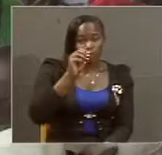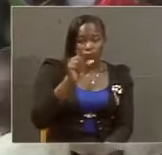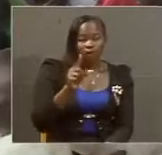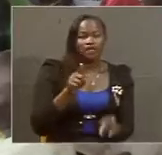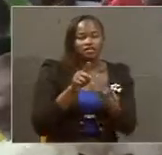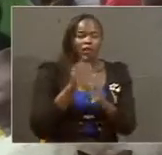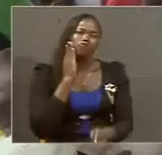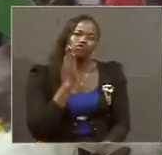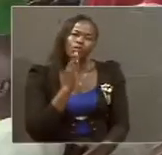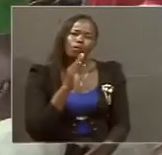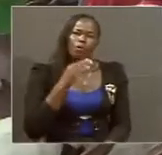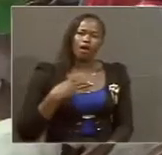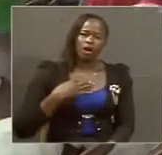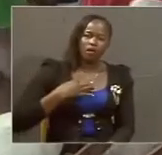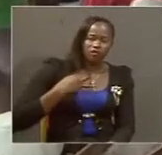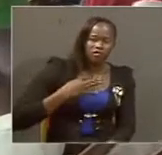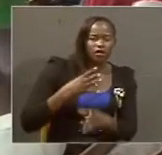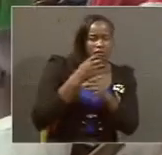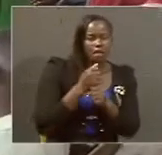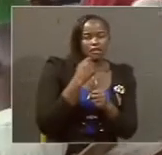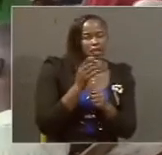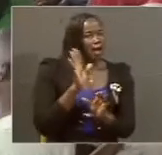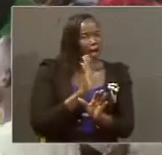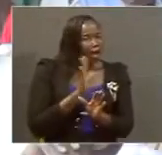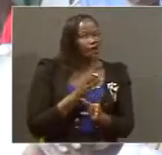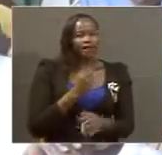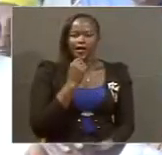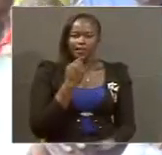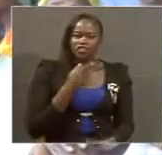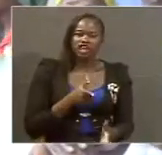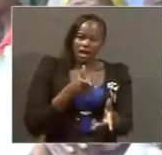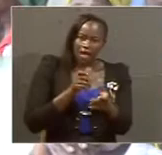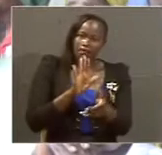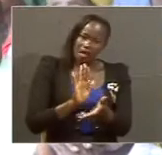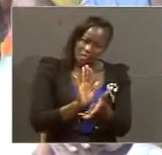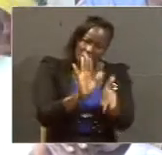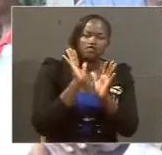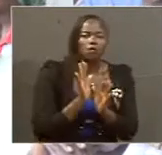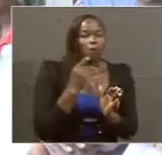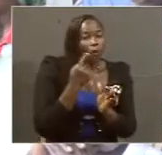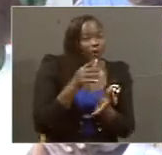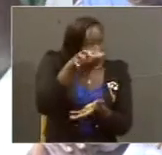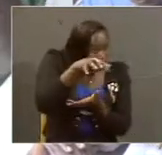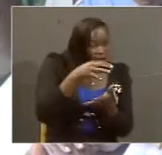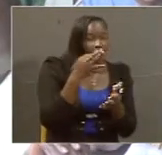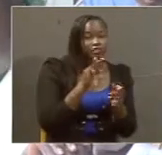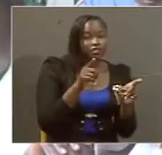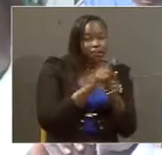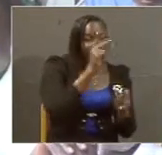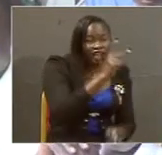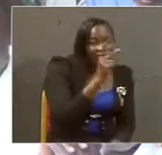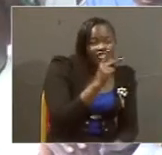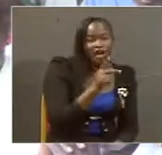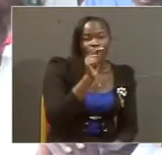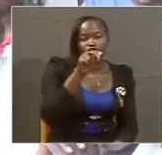NGOs who opposed the move, saying that the Karimojong should only be disarmed if the Turkana in Kenya, the Morana